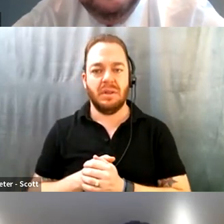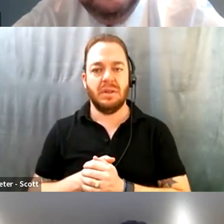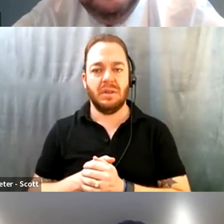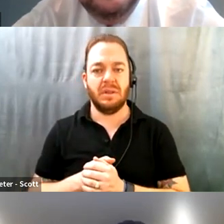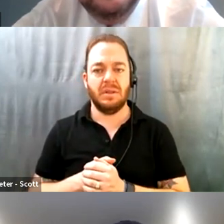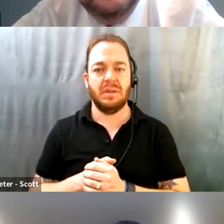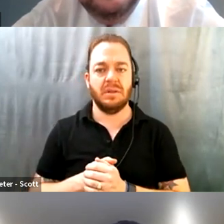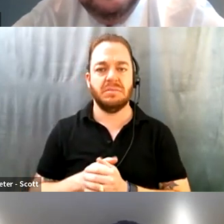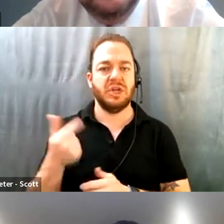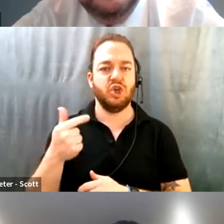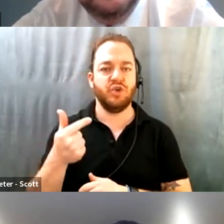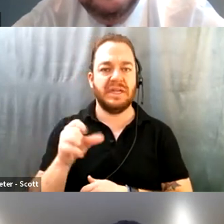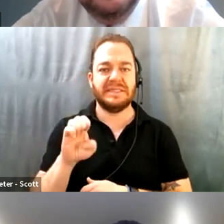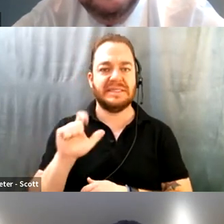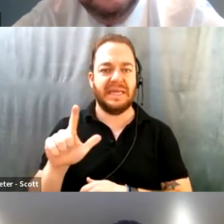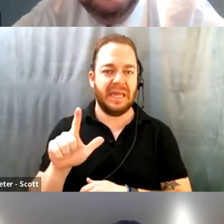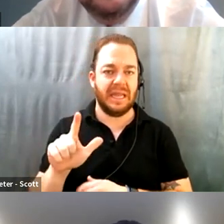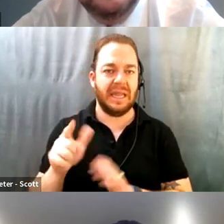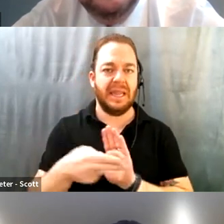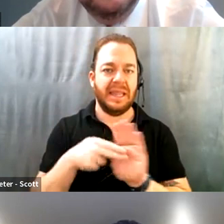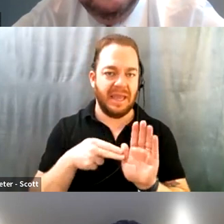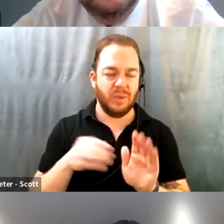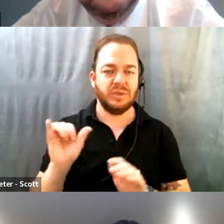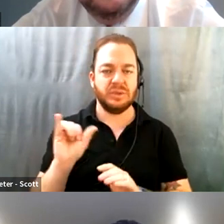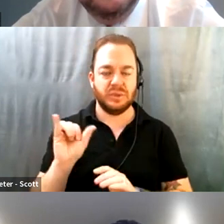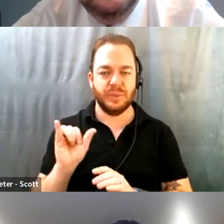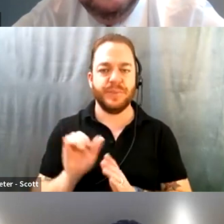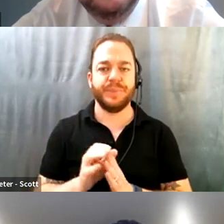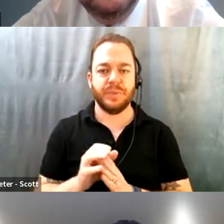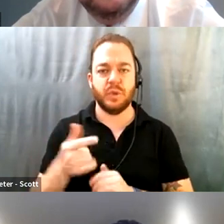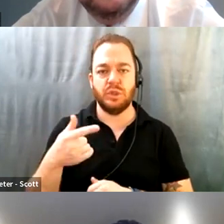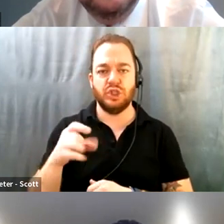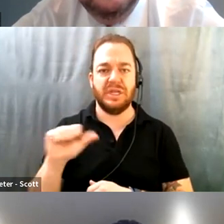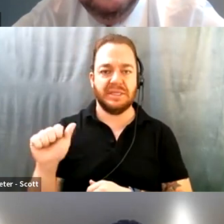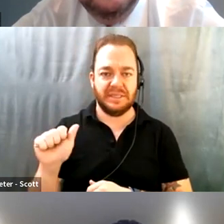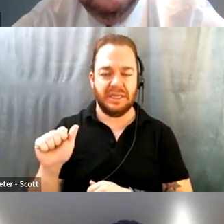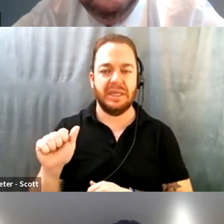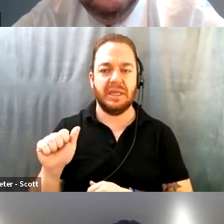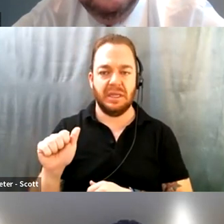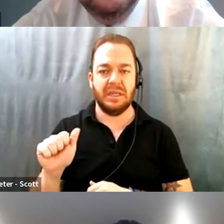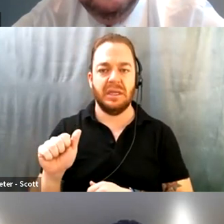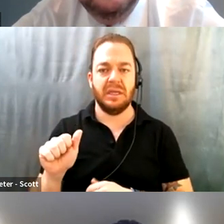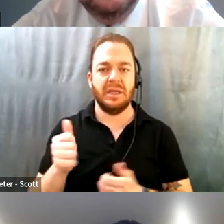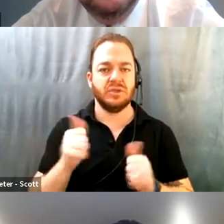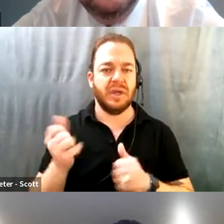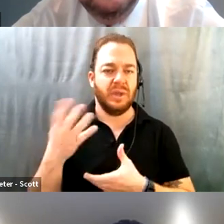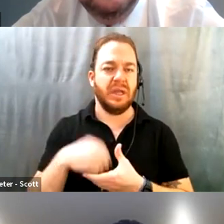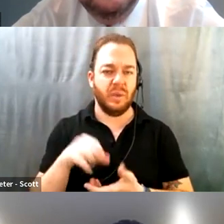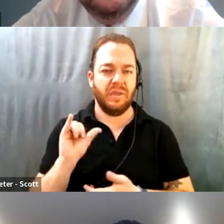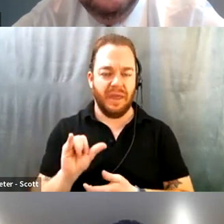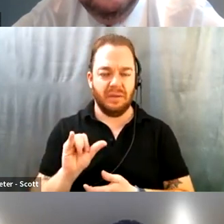Certain green seal labels also address PFAS, and so GSA is trying to incorporate that